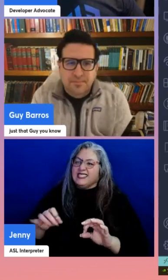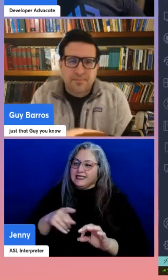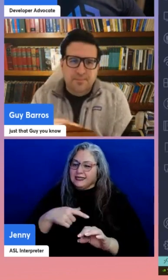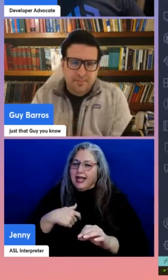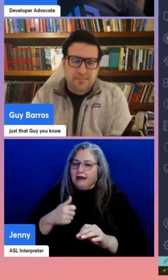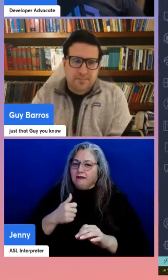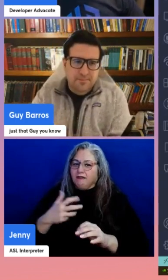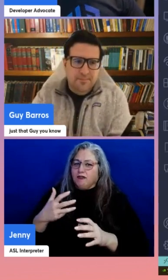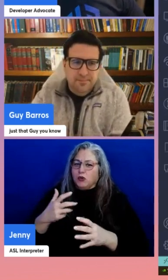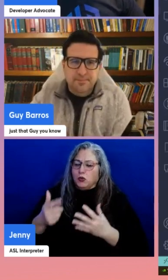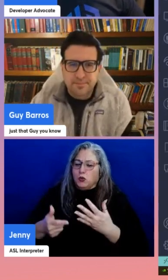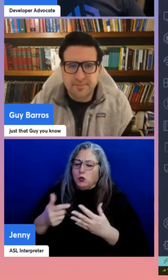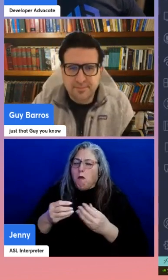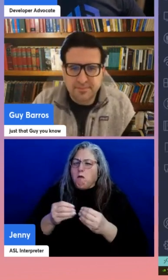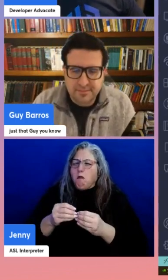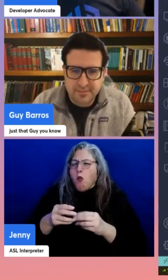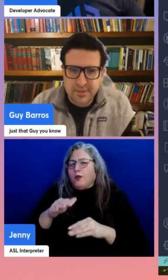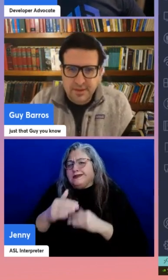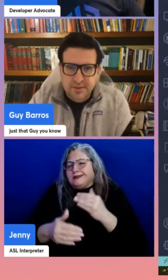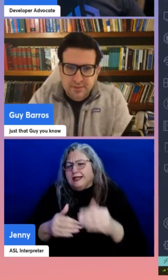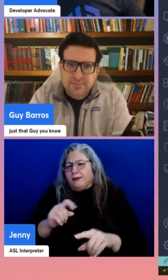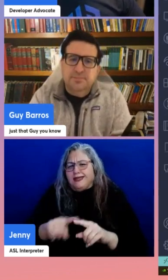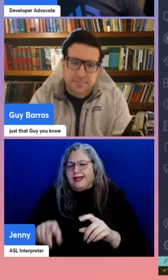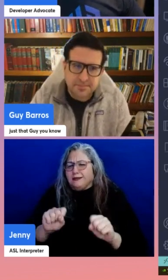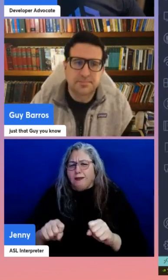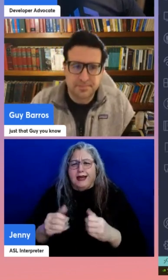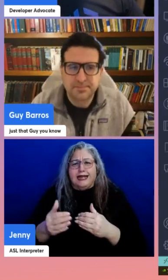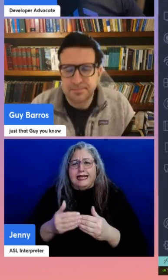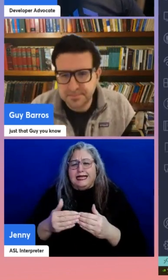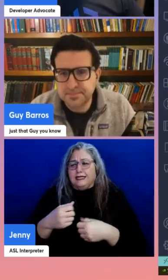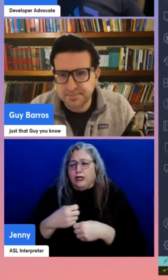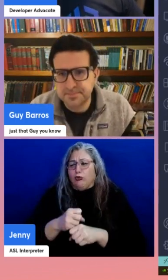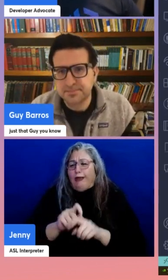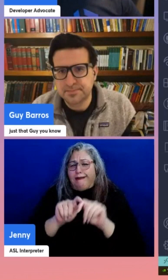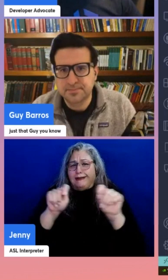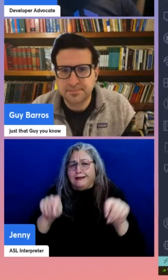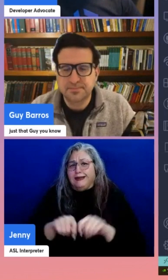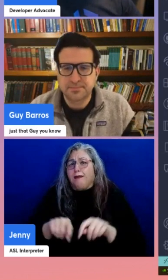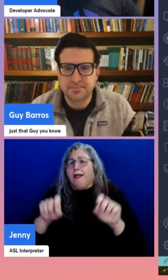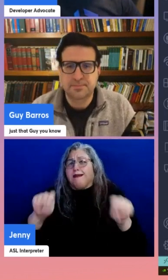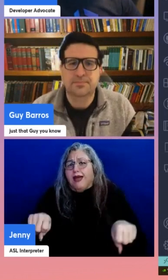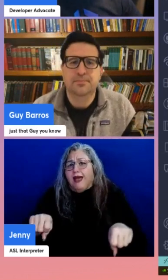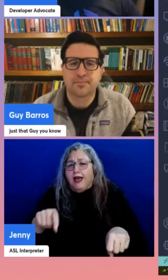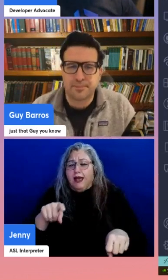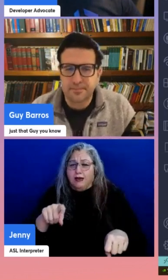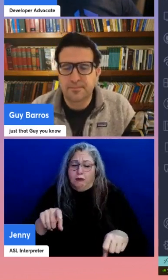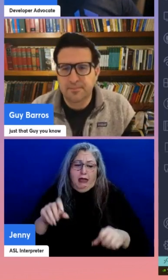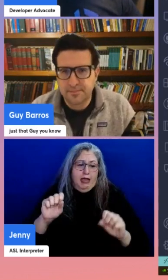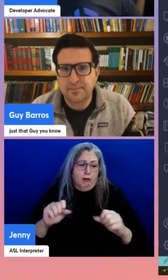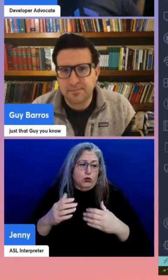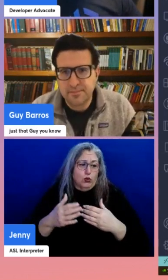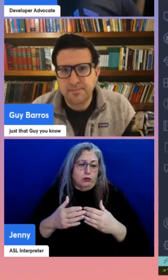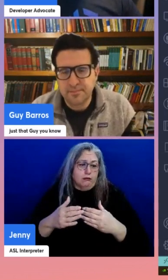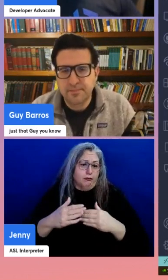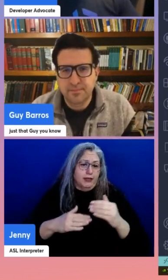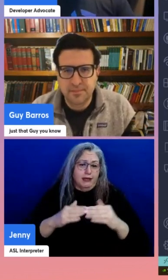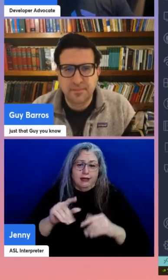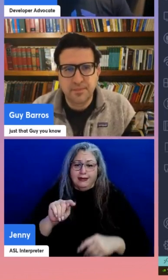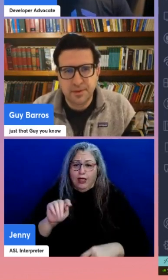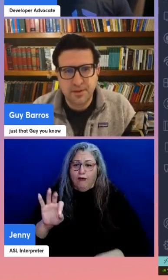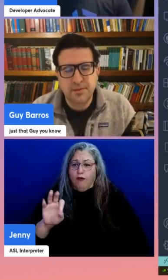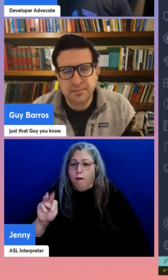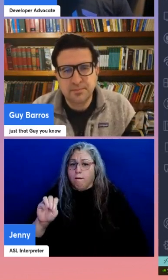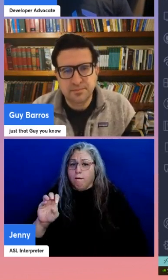we've had to add here, but it's easily templatizable. I mean, you could quite simply build a Terraform module to